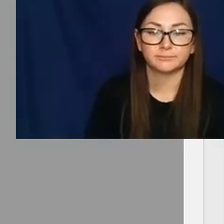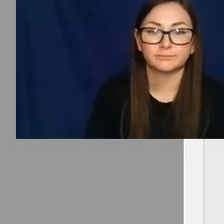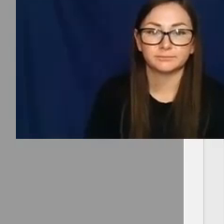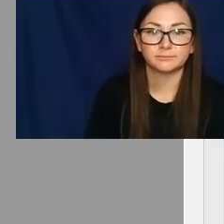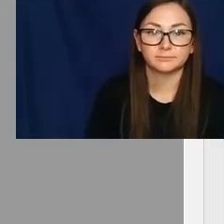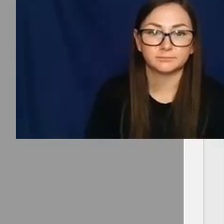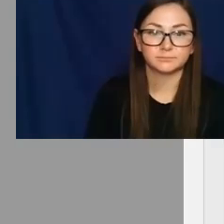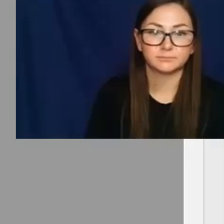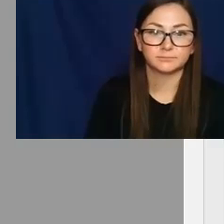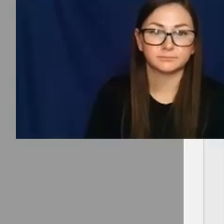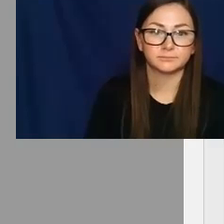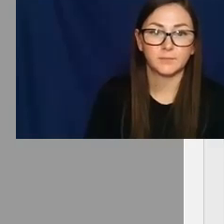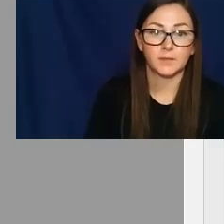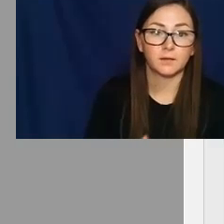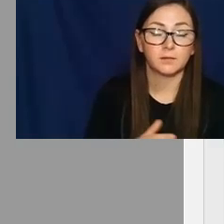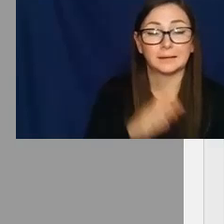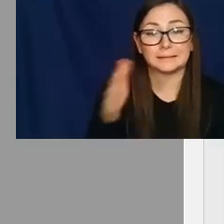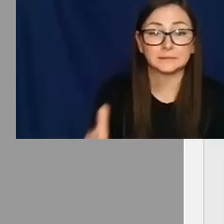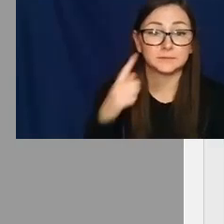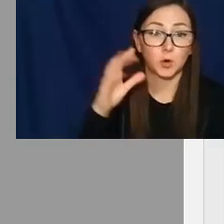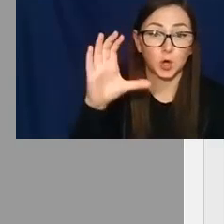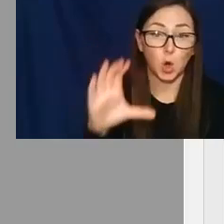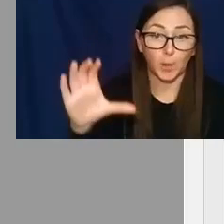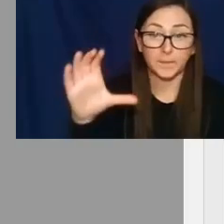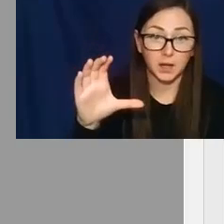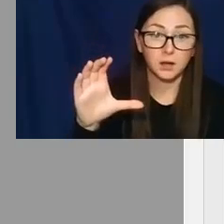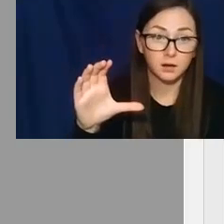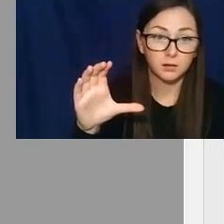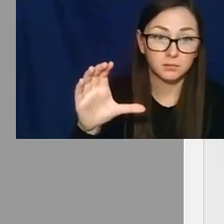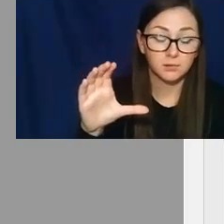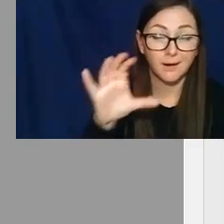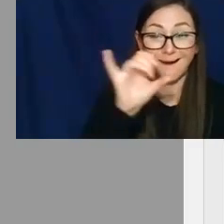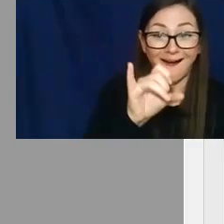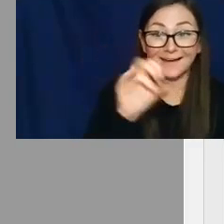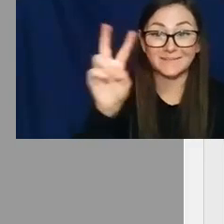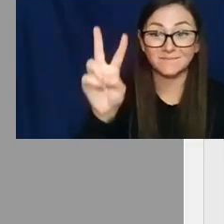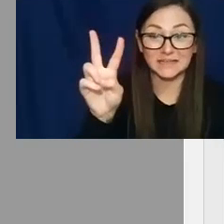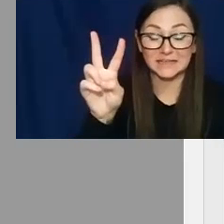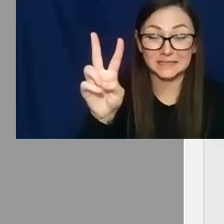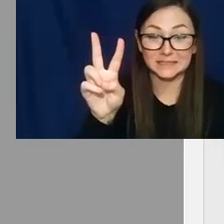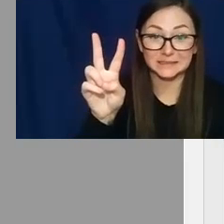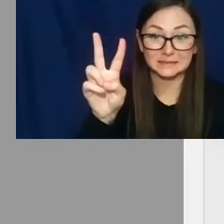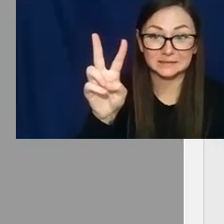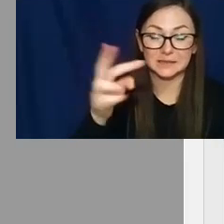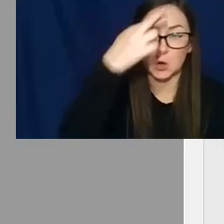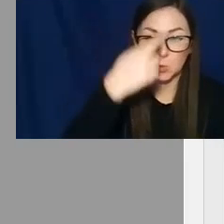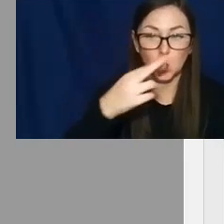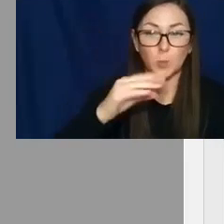in carbon, where you see IV, which in Roman numeral